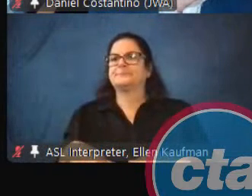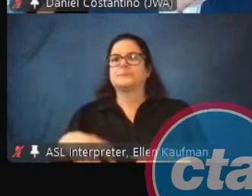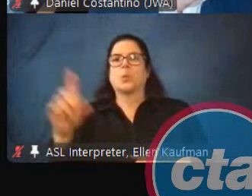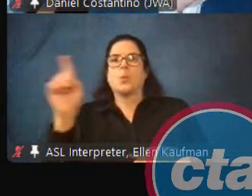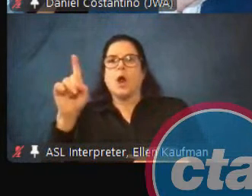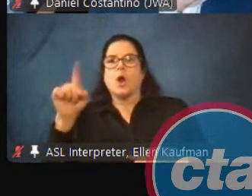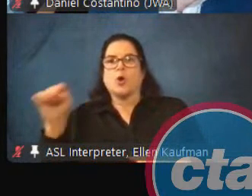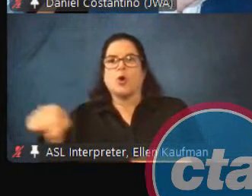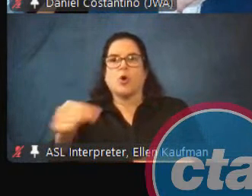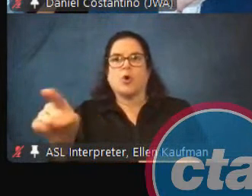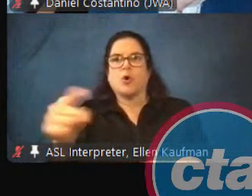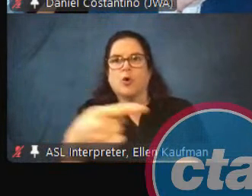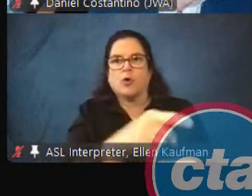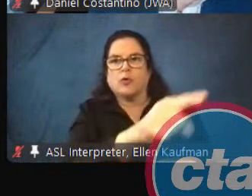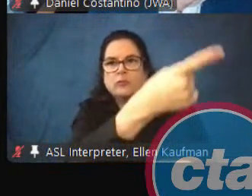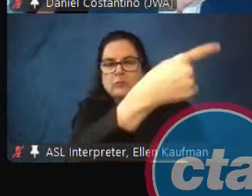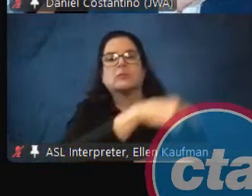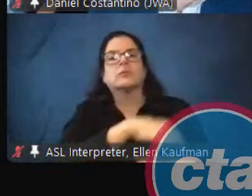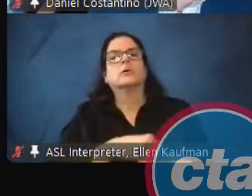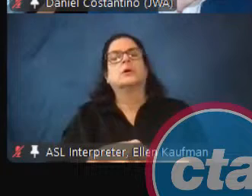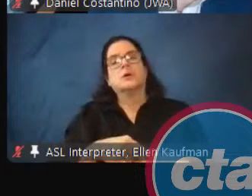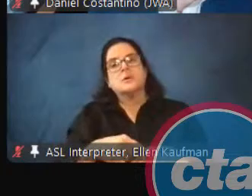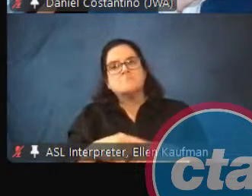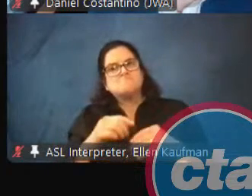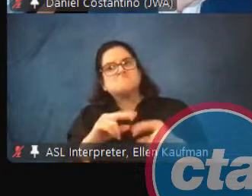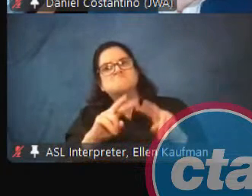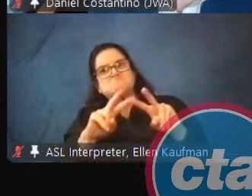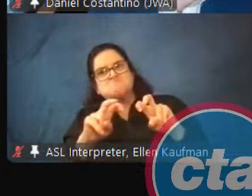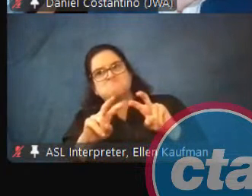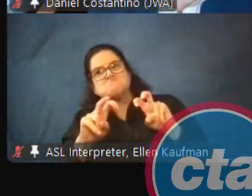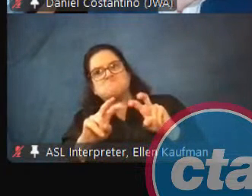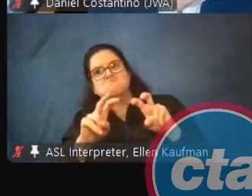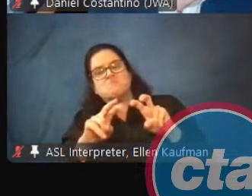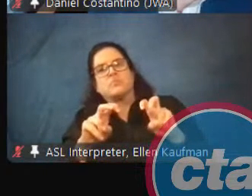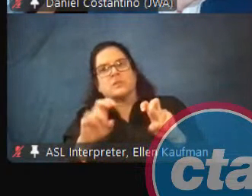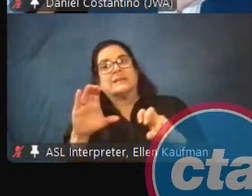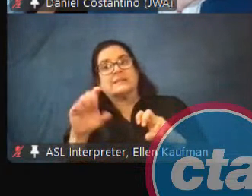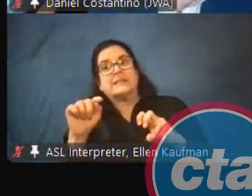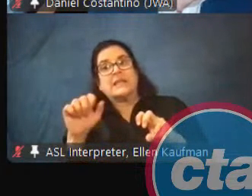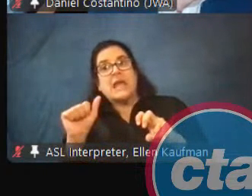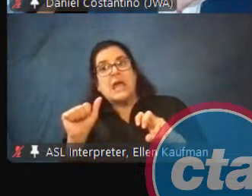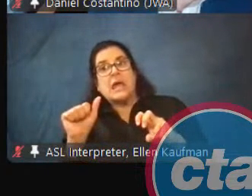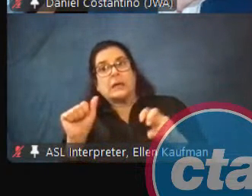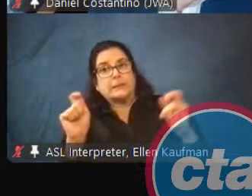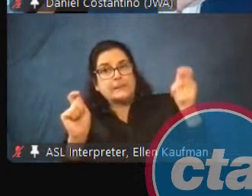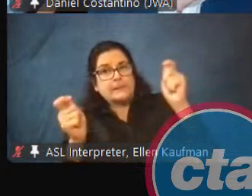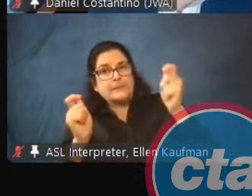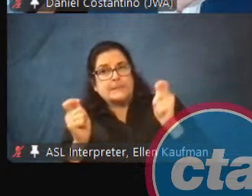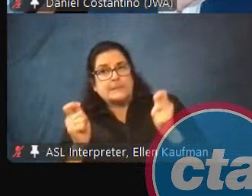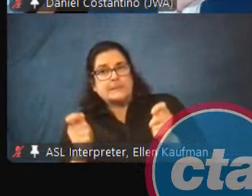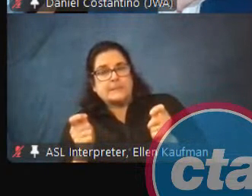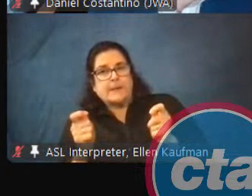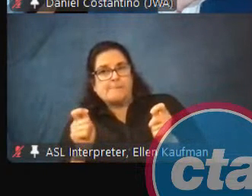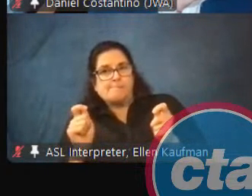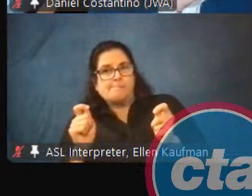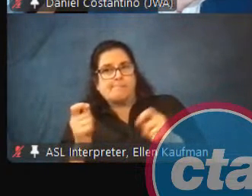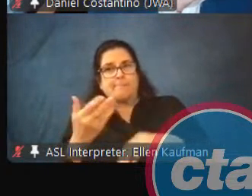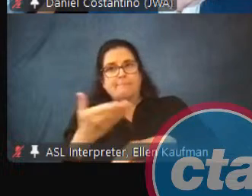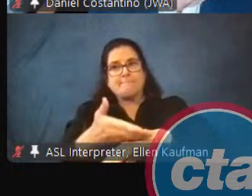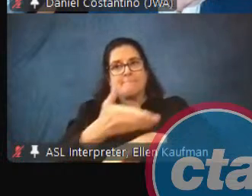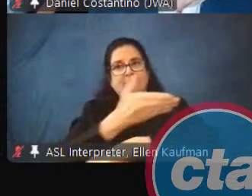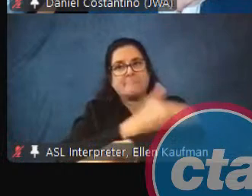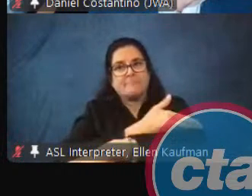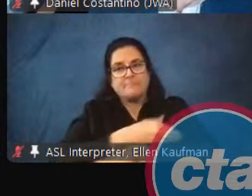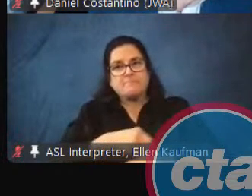could CTA make different choices? And the service standards and policies basically allow us to do that and changing conditions from one year